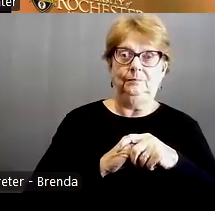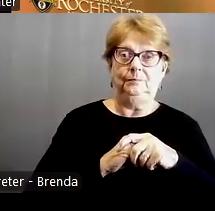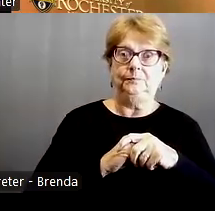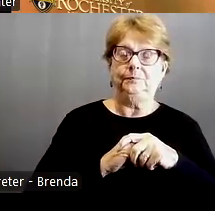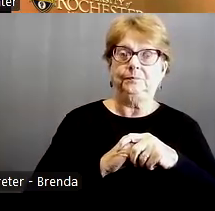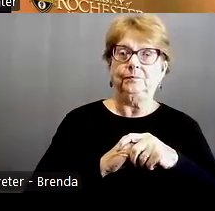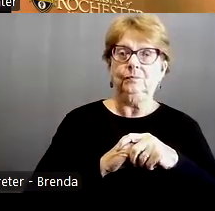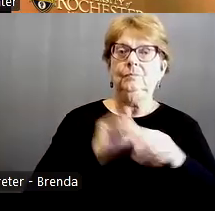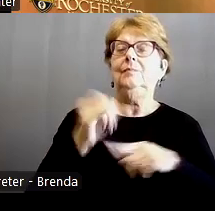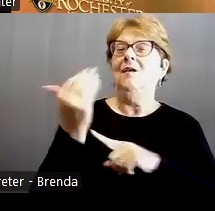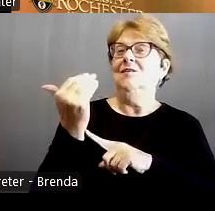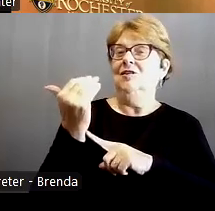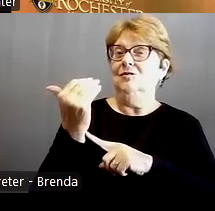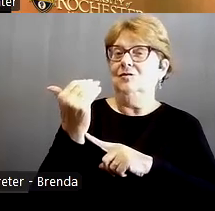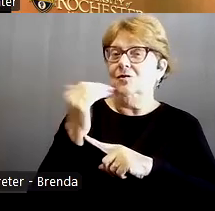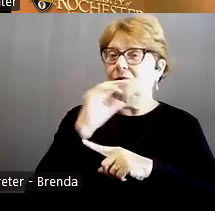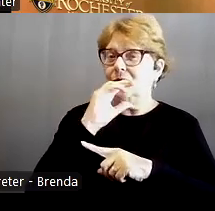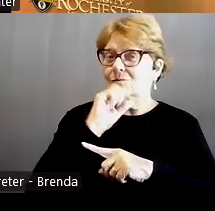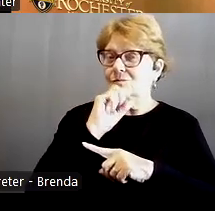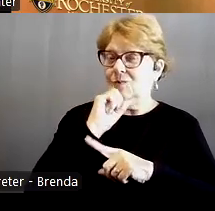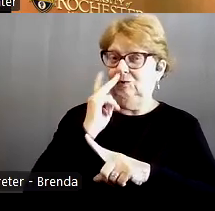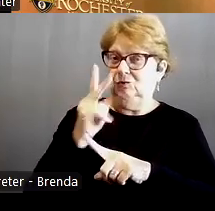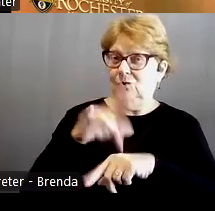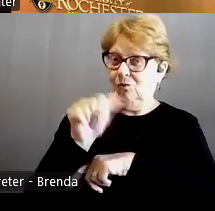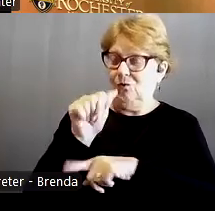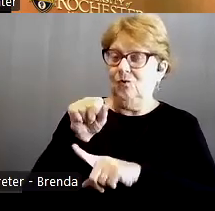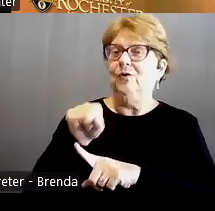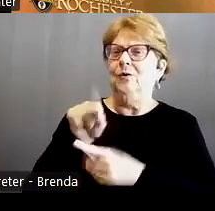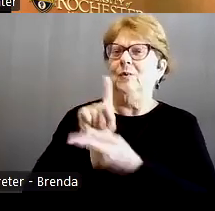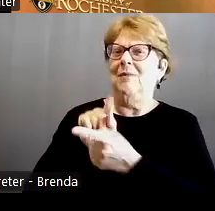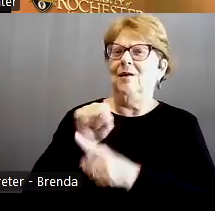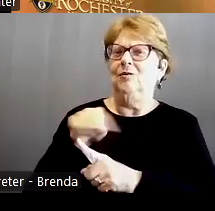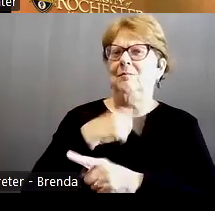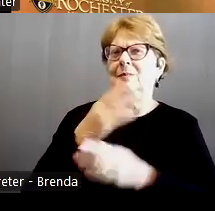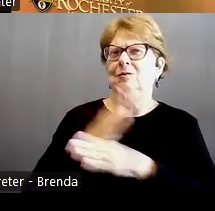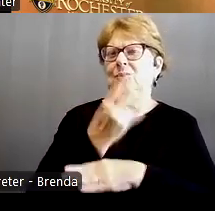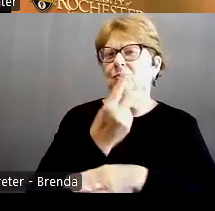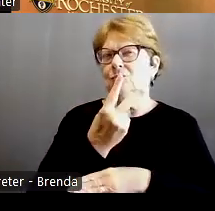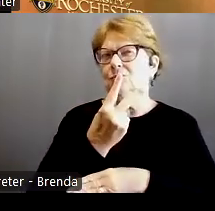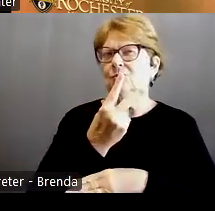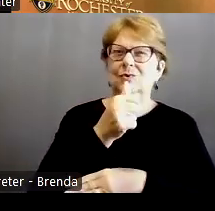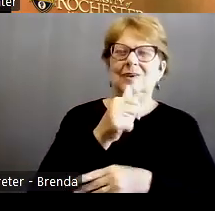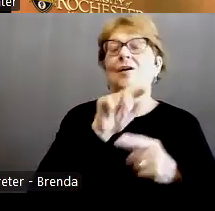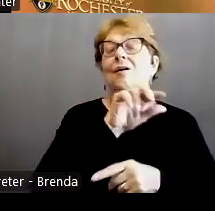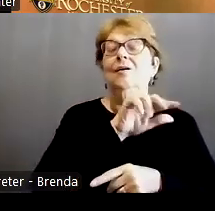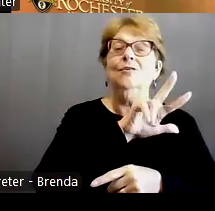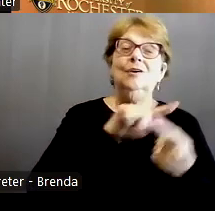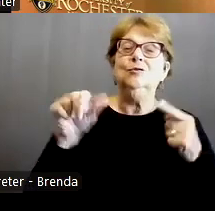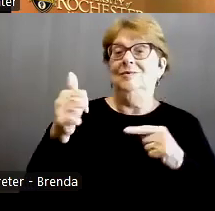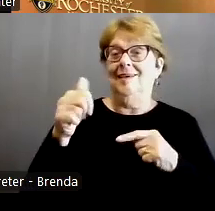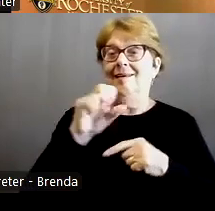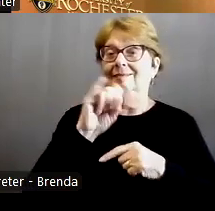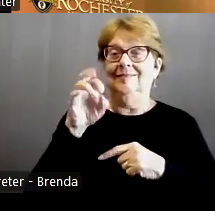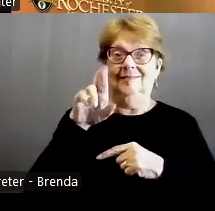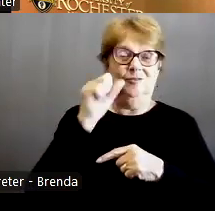This 15-year-old that we saw earlier, when I met her, she was having between 3 and 10 seizures every day at home and at school. Couldn't